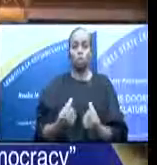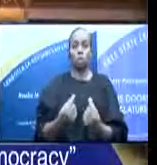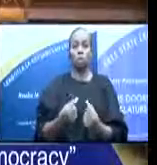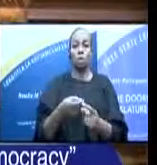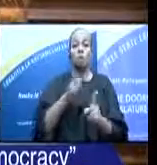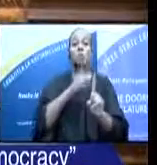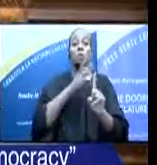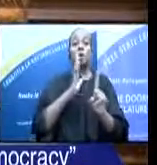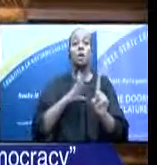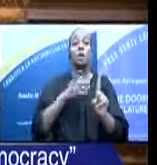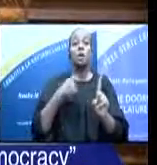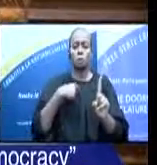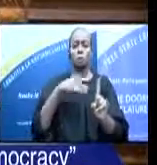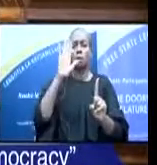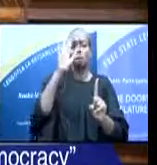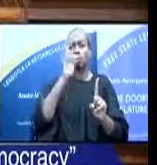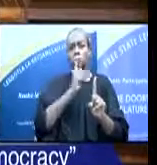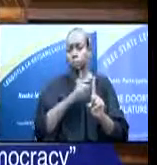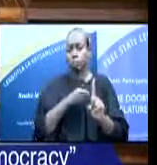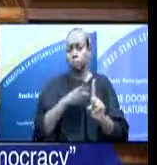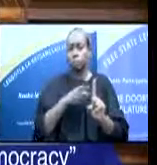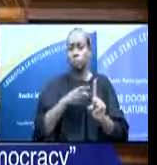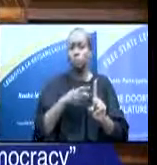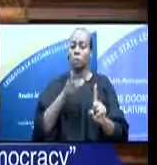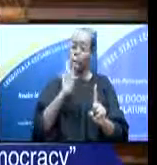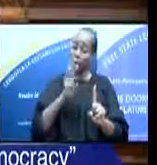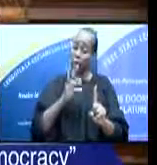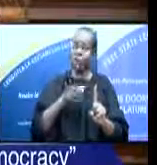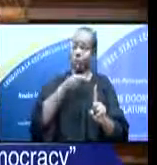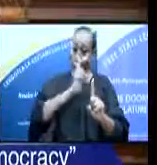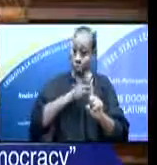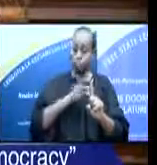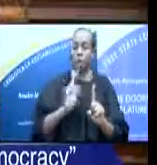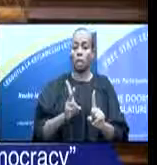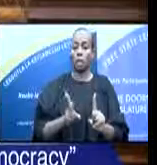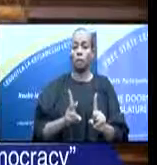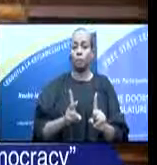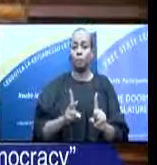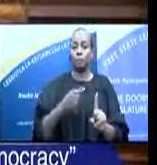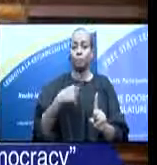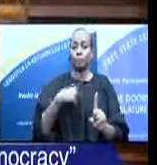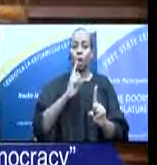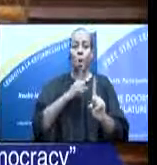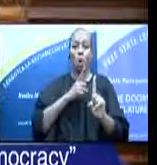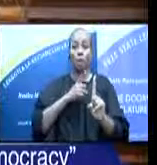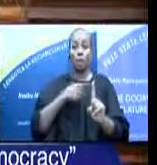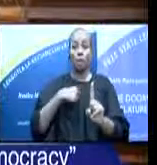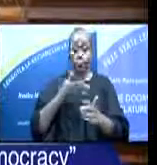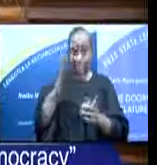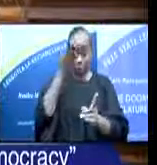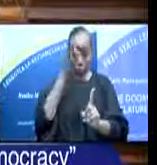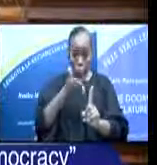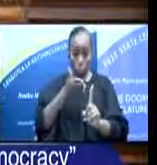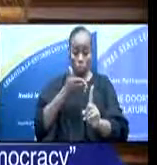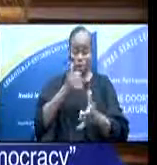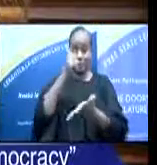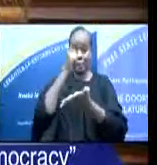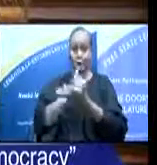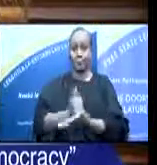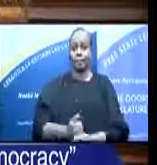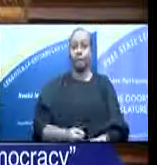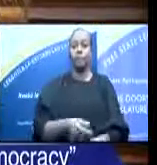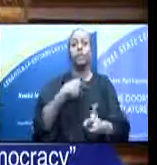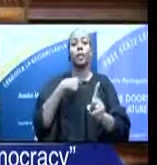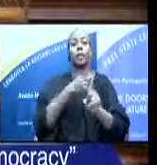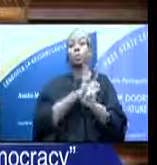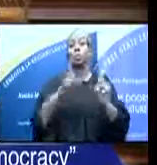Honorable Speaker, I did rise on a point of order, but let me rise again on a point of order. My point of order is on you as the presiding officer. Then you are